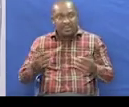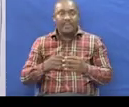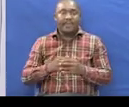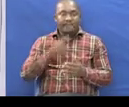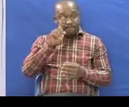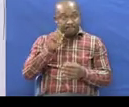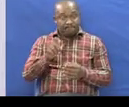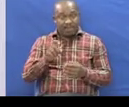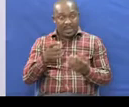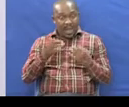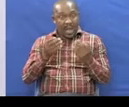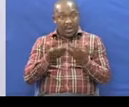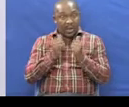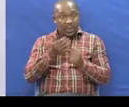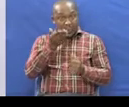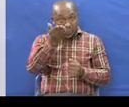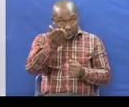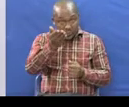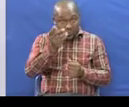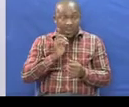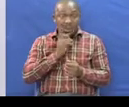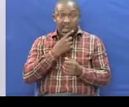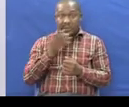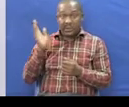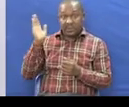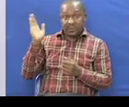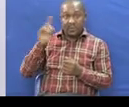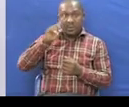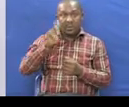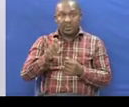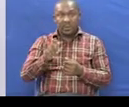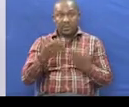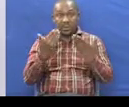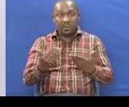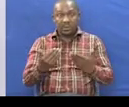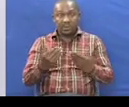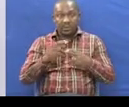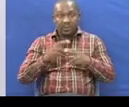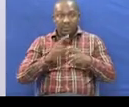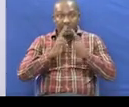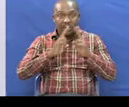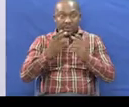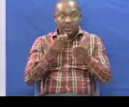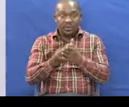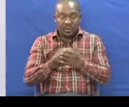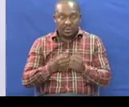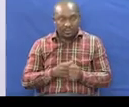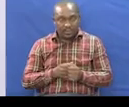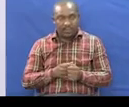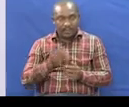How can you answer this question? Okay, let us discuss together. You know what?